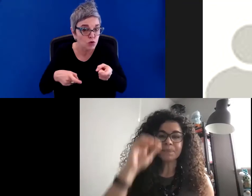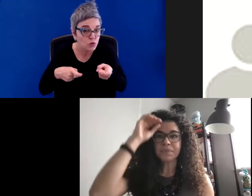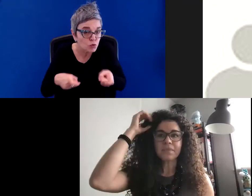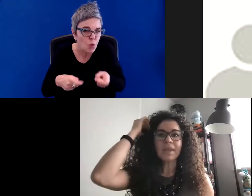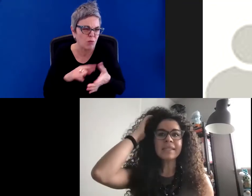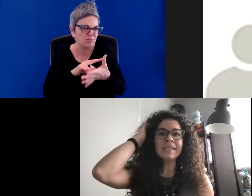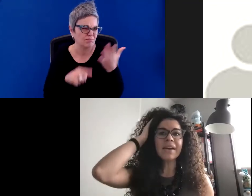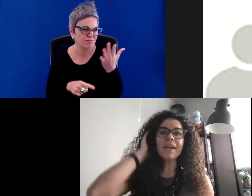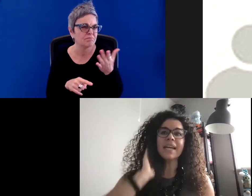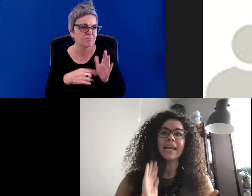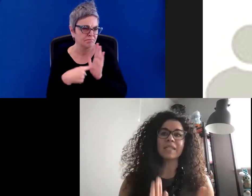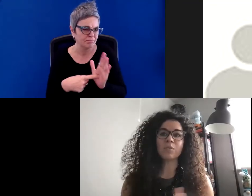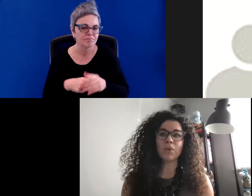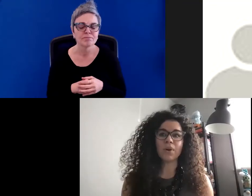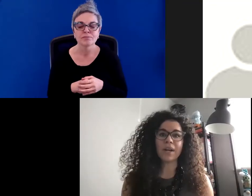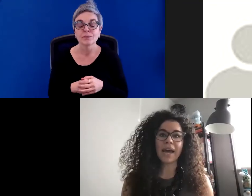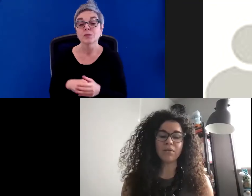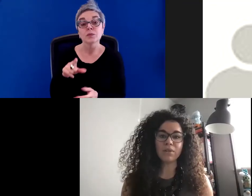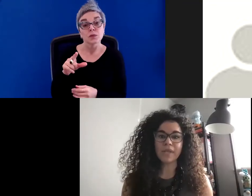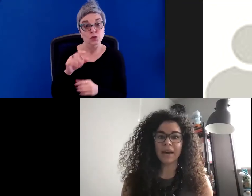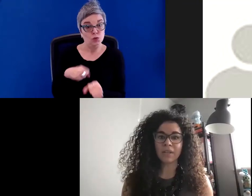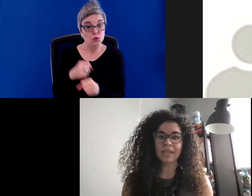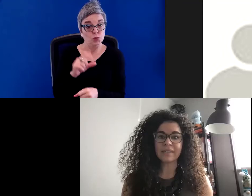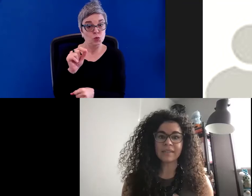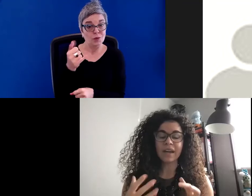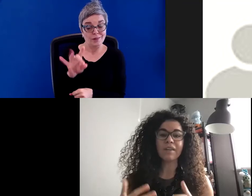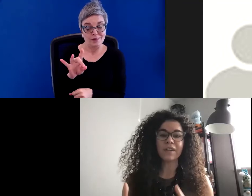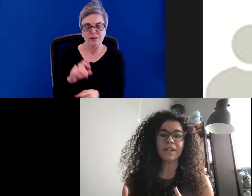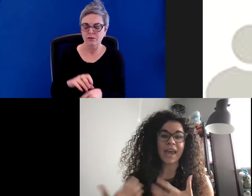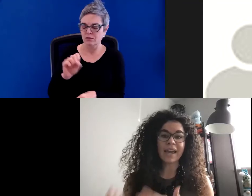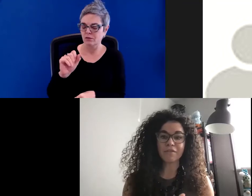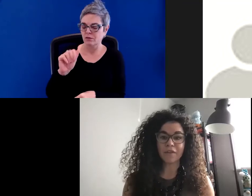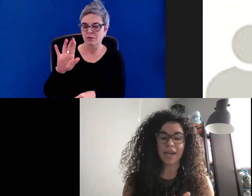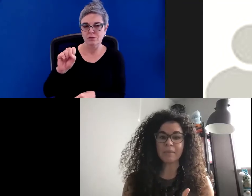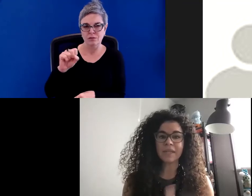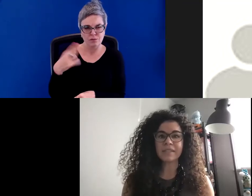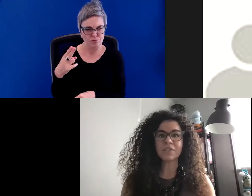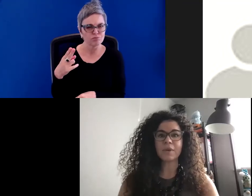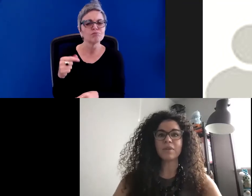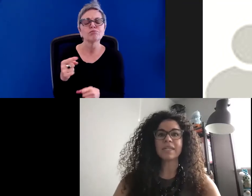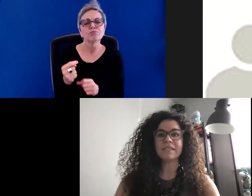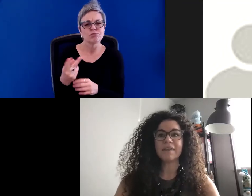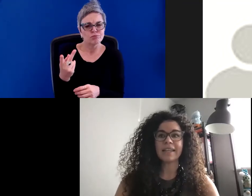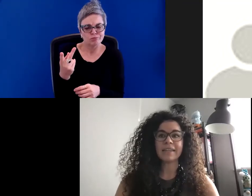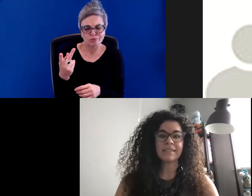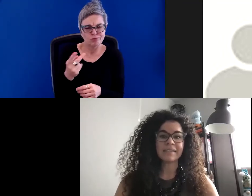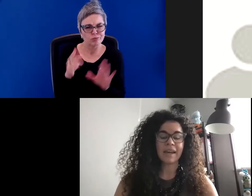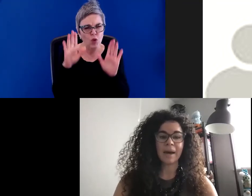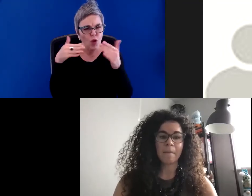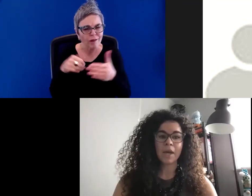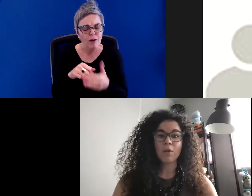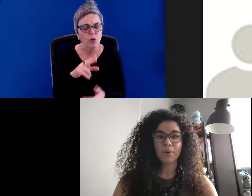2018, Sarah and I explored how news outlets covered and framed such reproductive